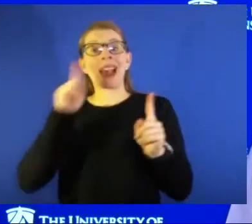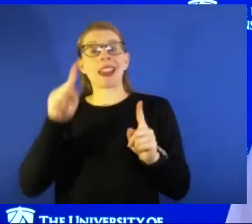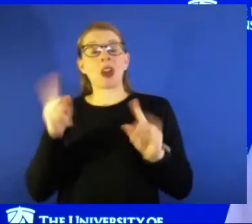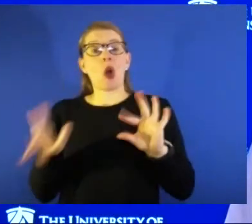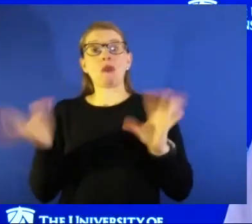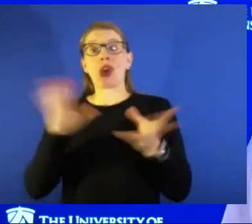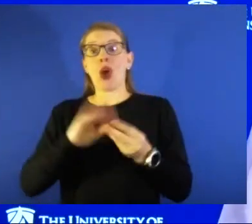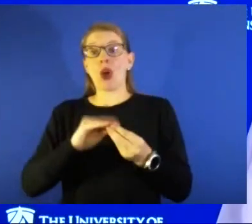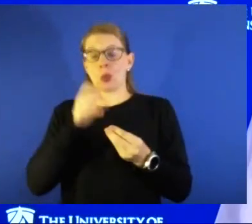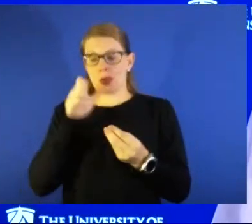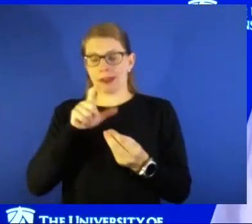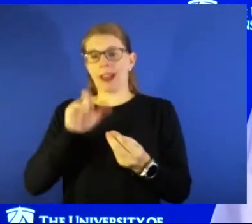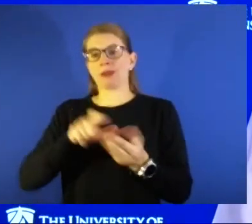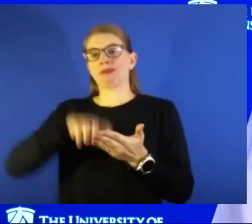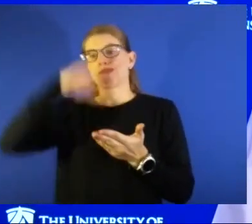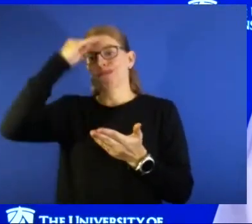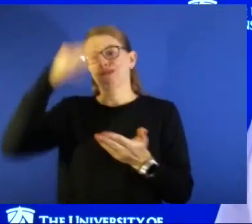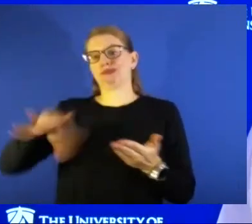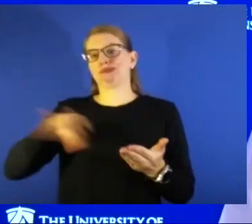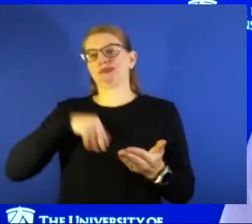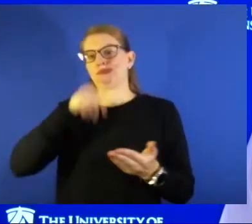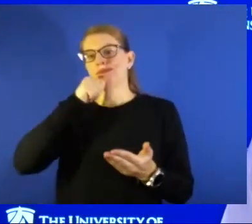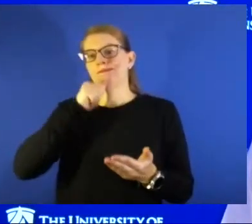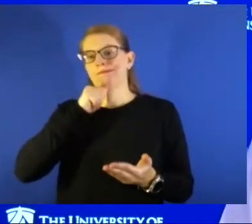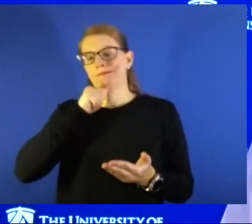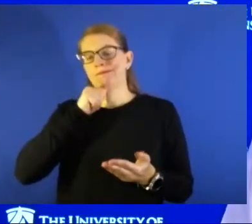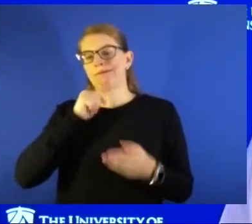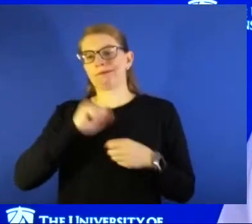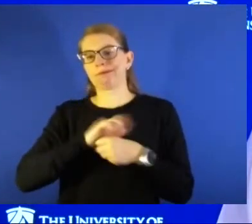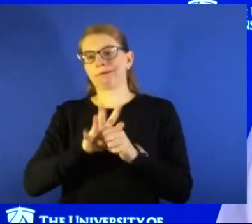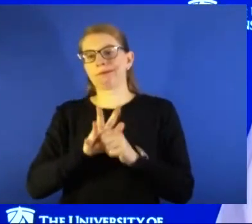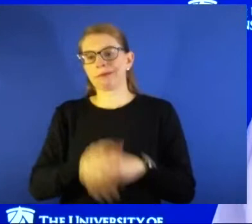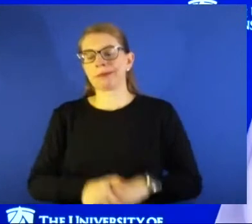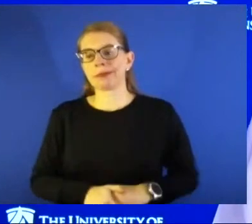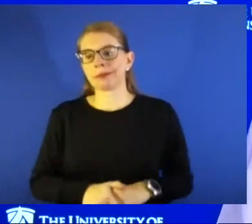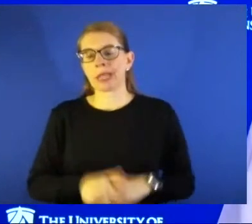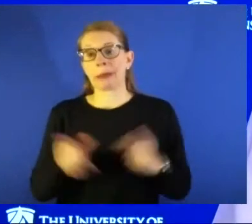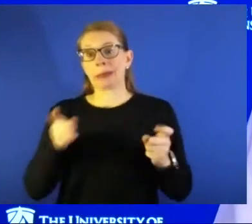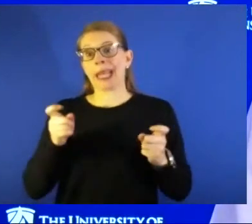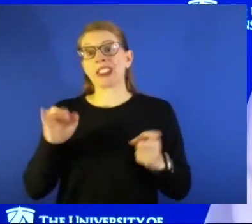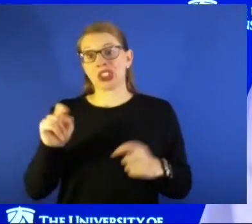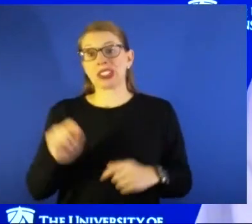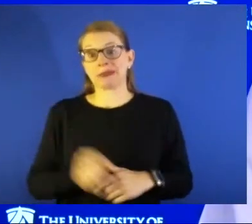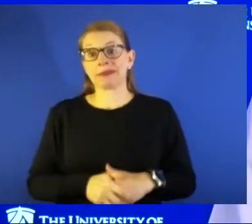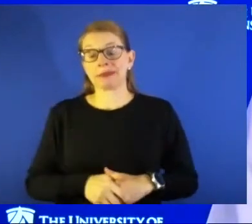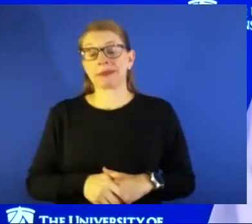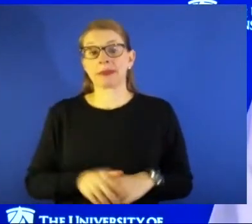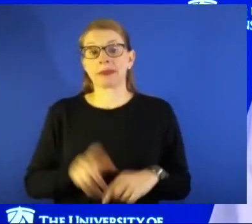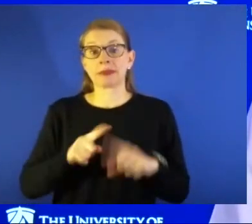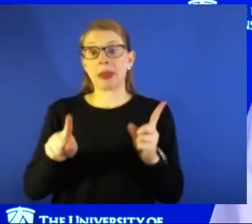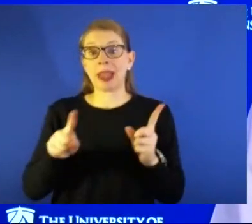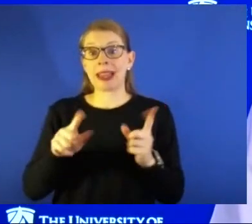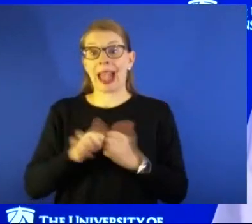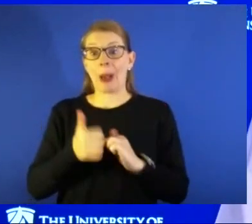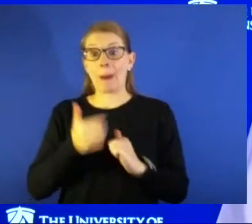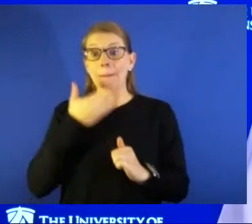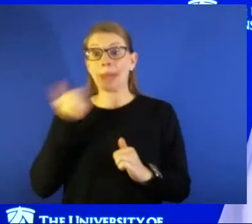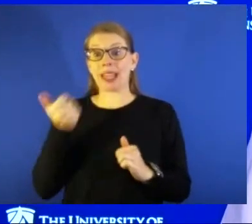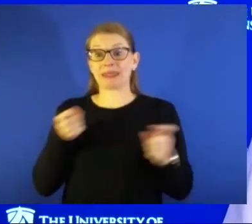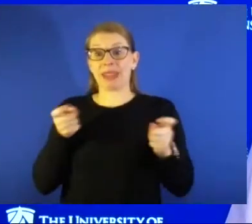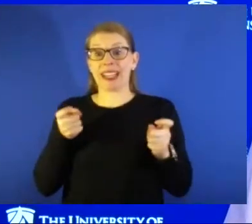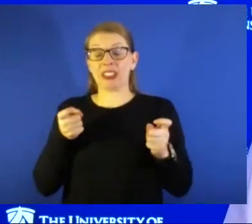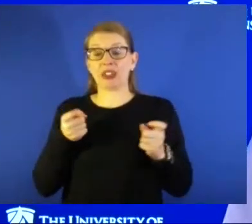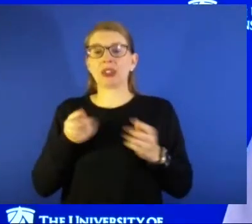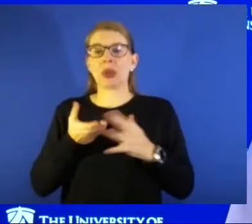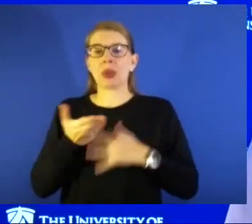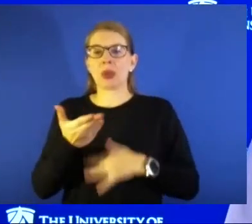learn to live with it and manage it. But the best way that we will be able to do that is through